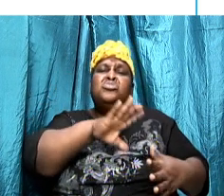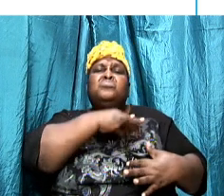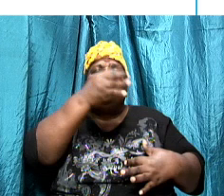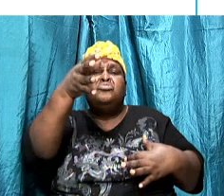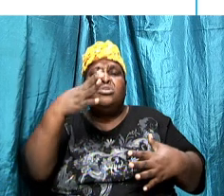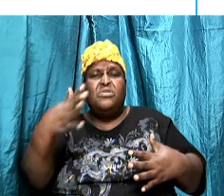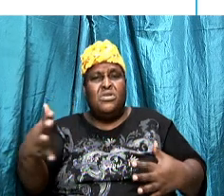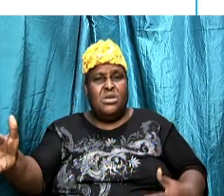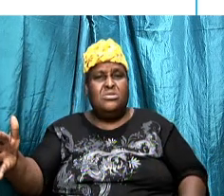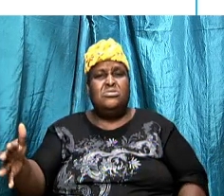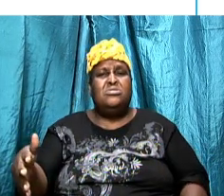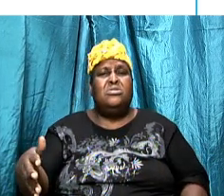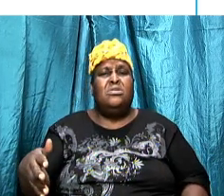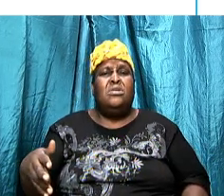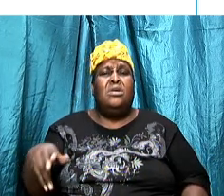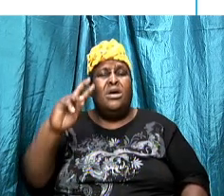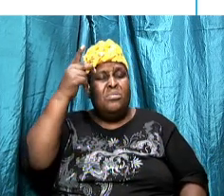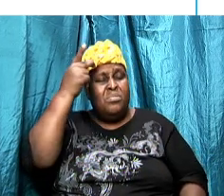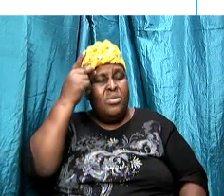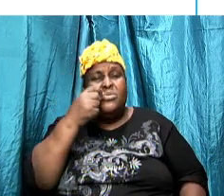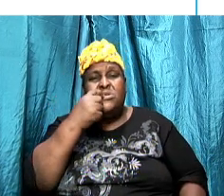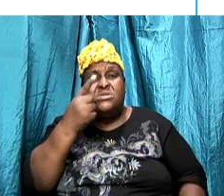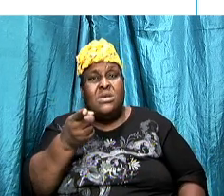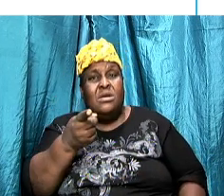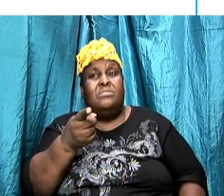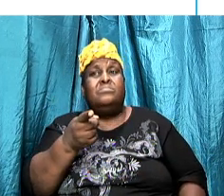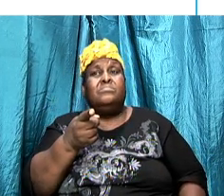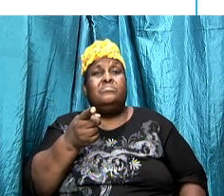things. And he was saying that